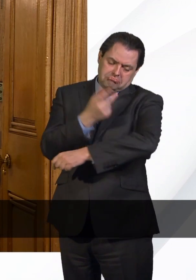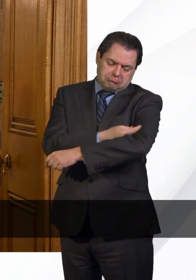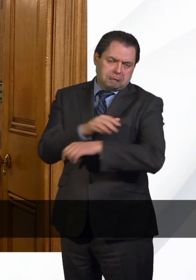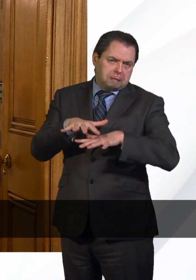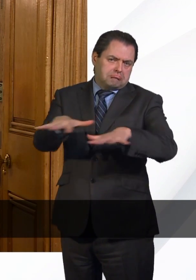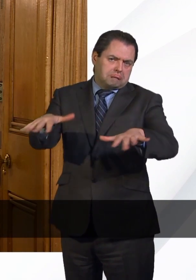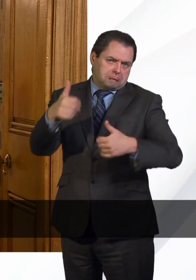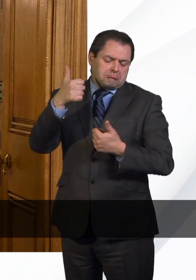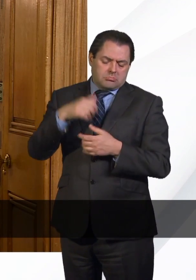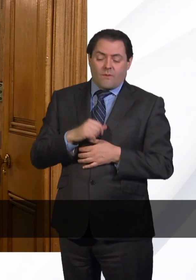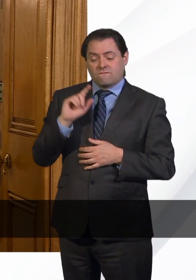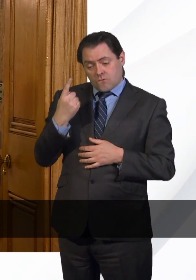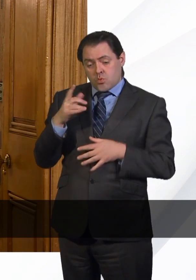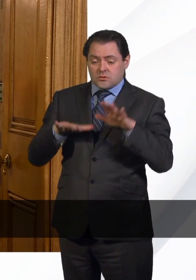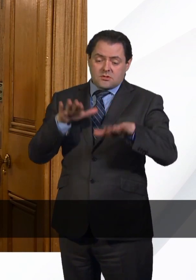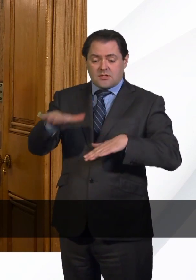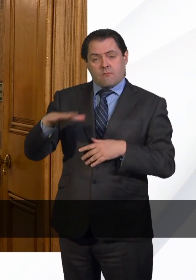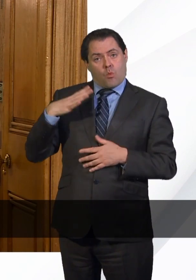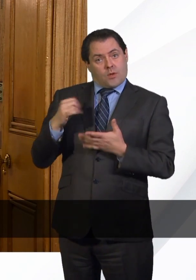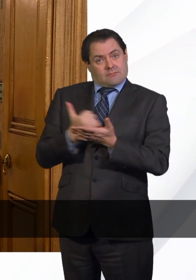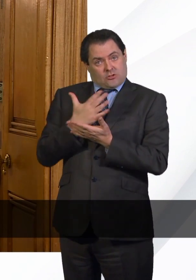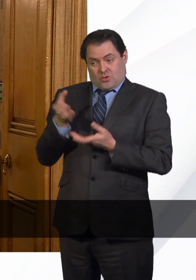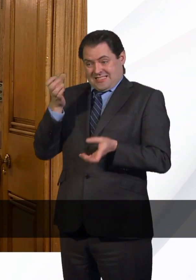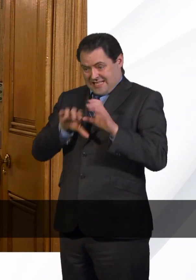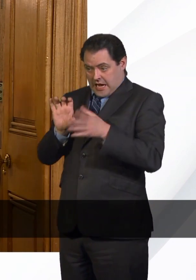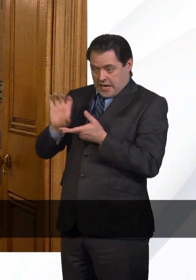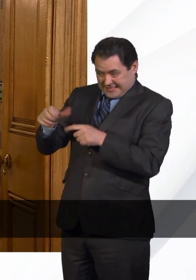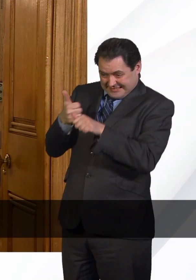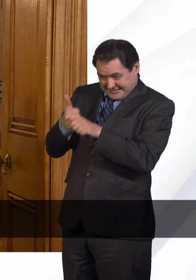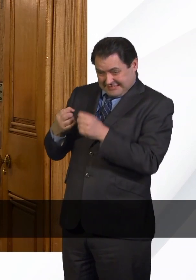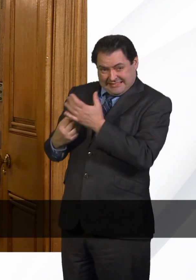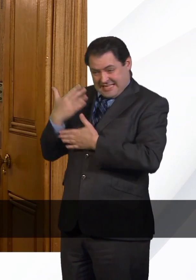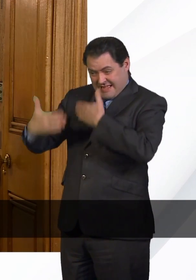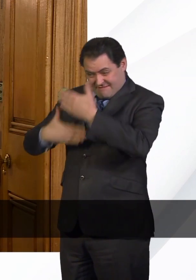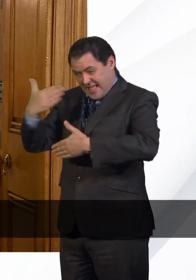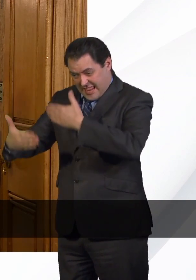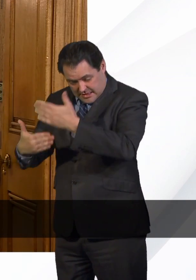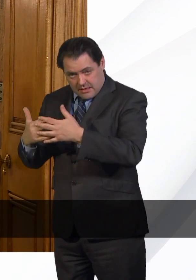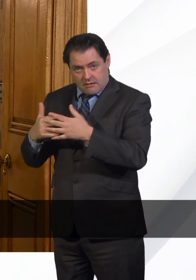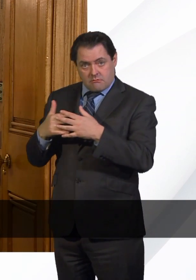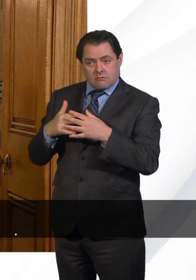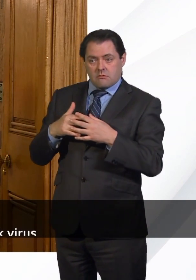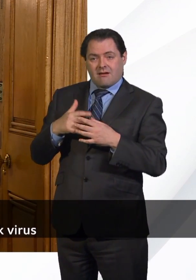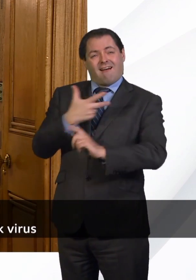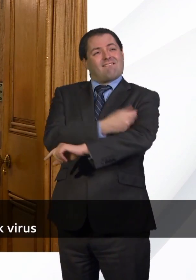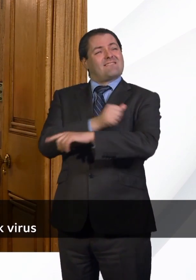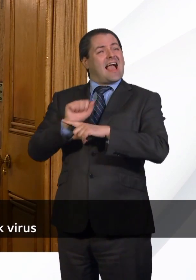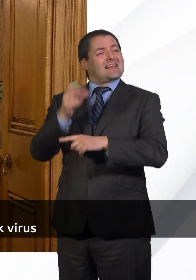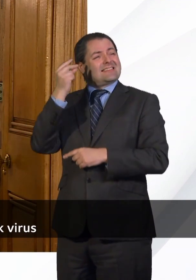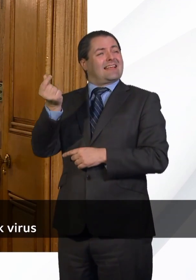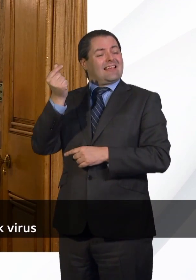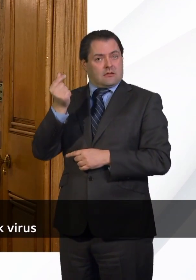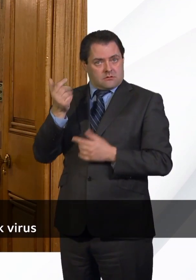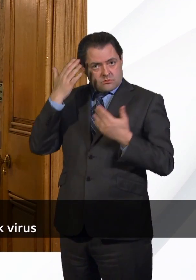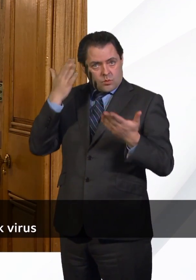instance, we support the science as much as possible, because we can't assume there'll be a vaccine. There is no